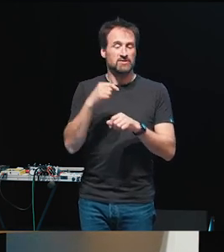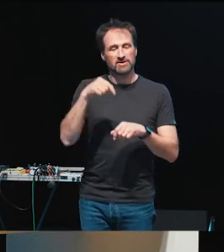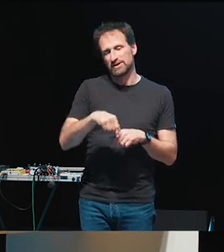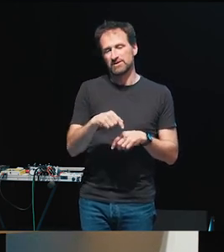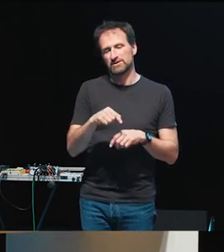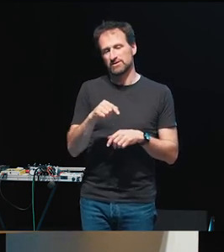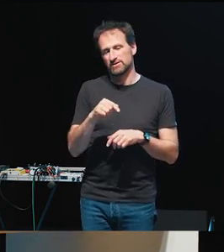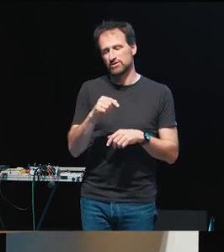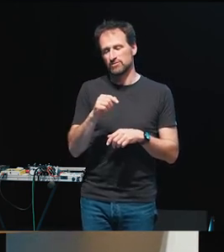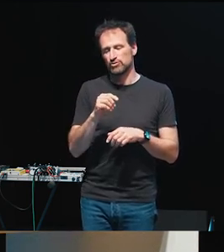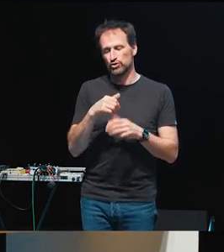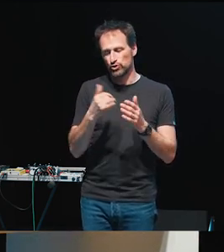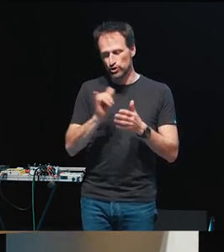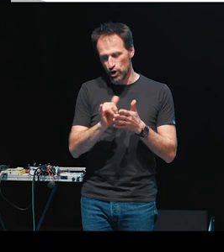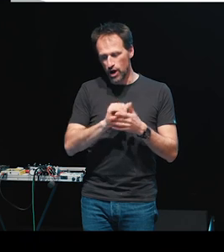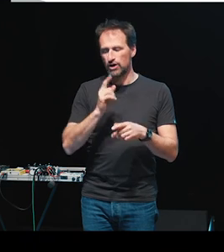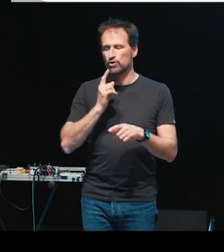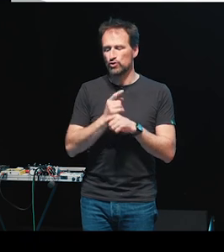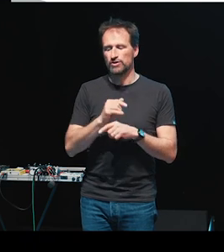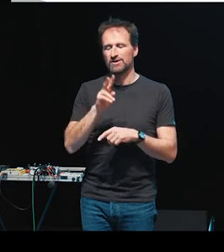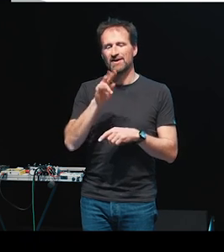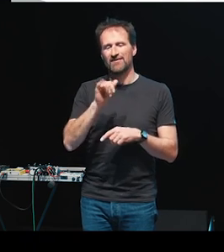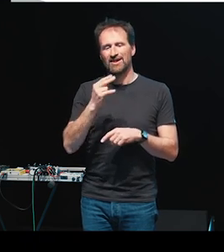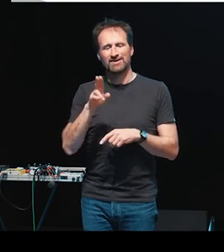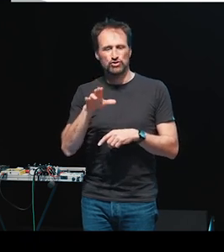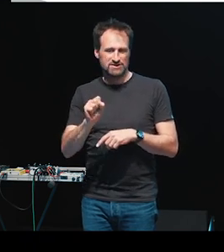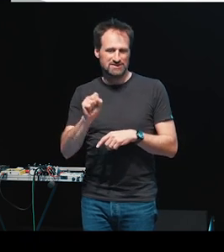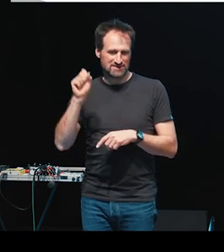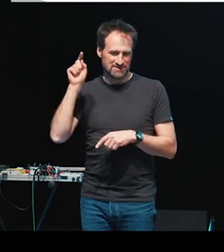we're hiring, so definitely get in touch with me if this sounds interesting to you.